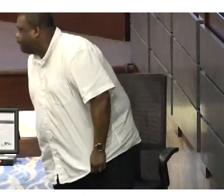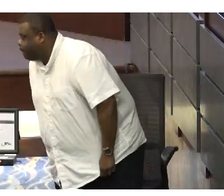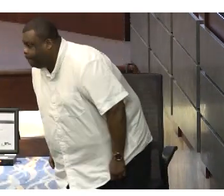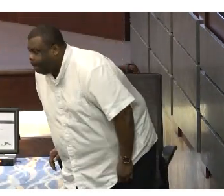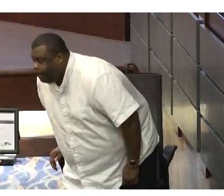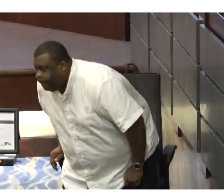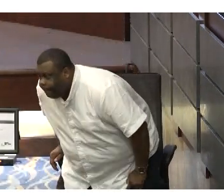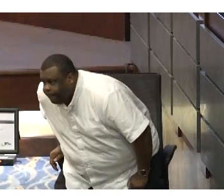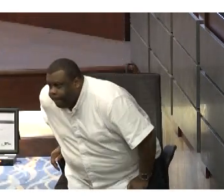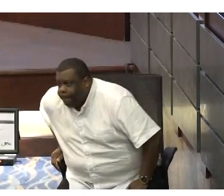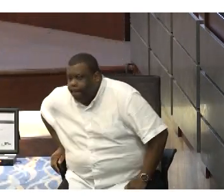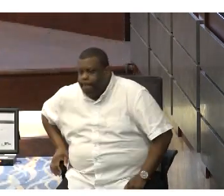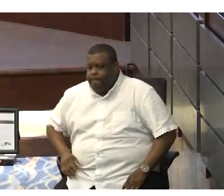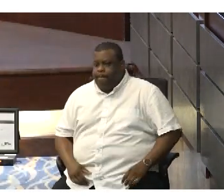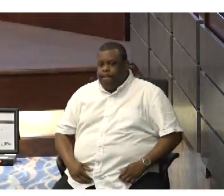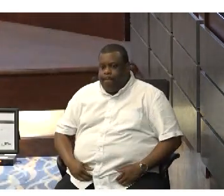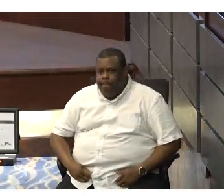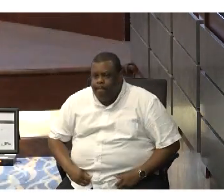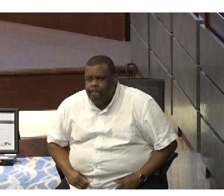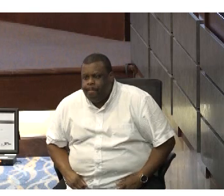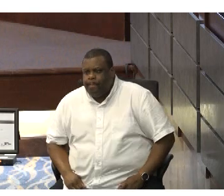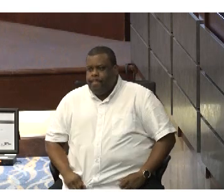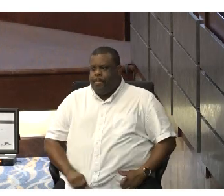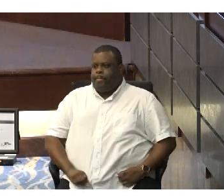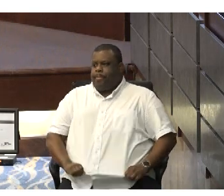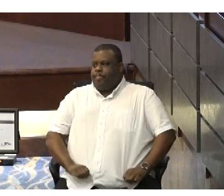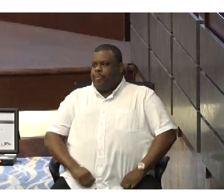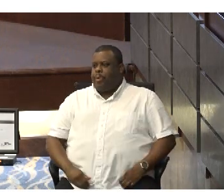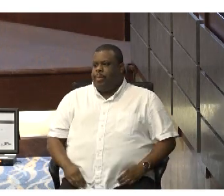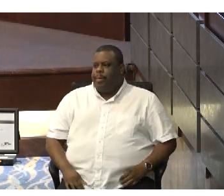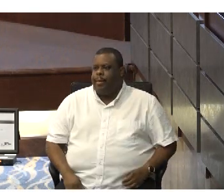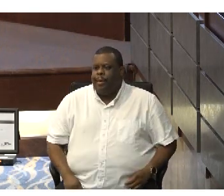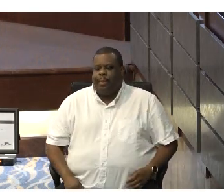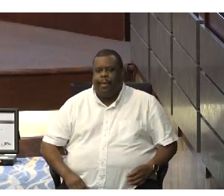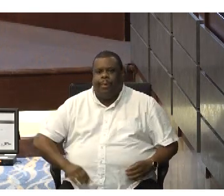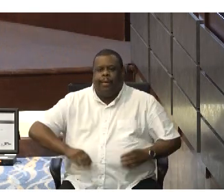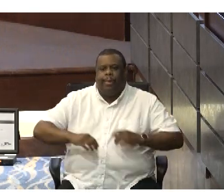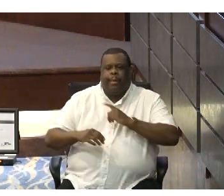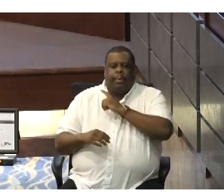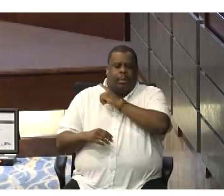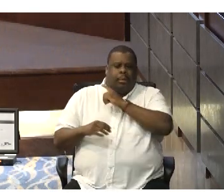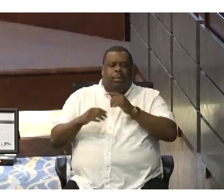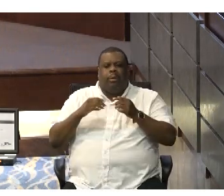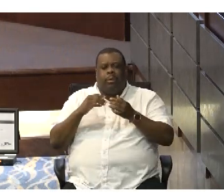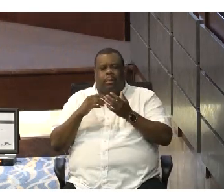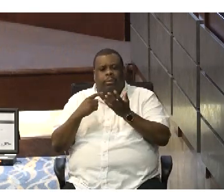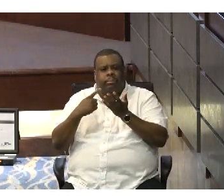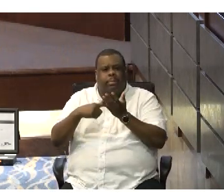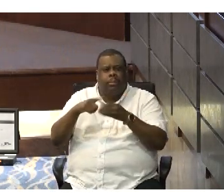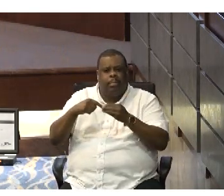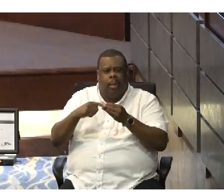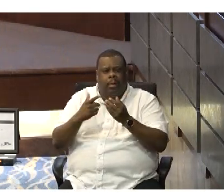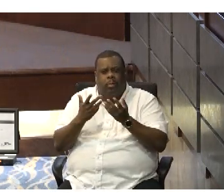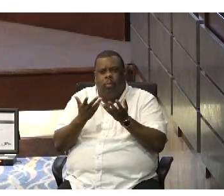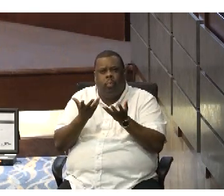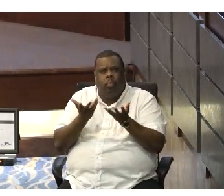that we're fairly behind in that when we're talking about requirements for sidewalks compared to other cities.